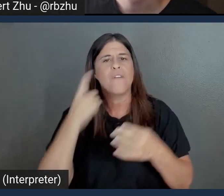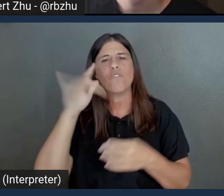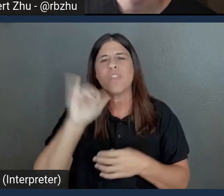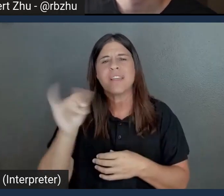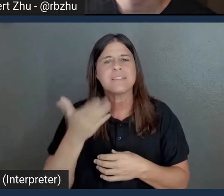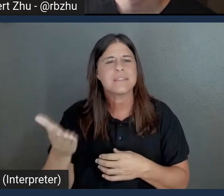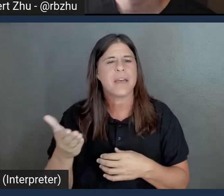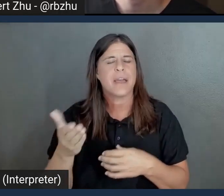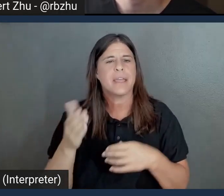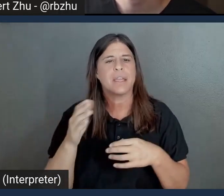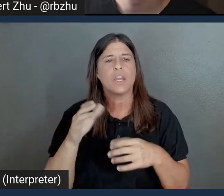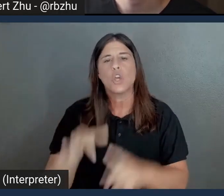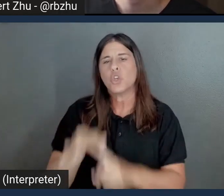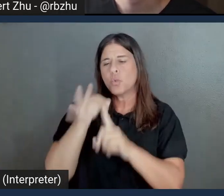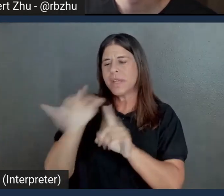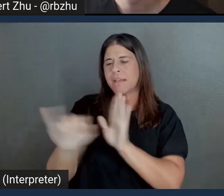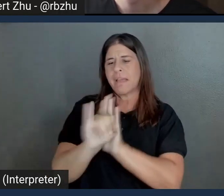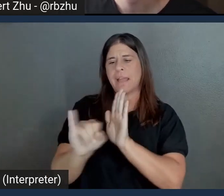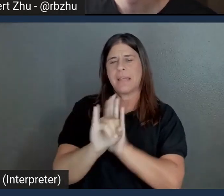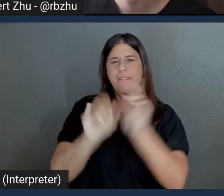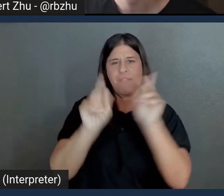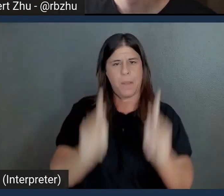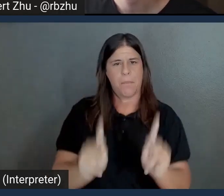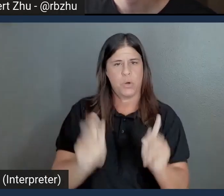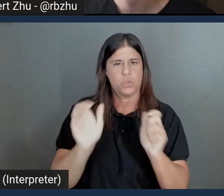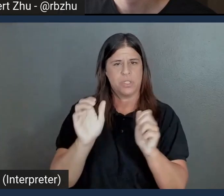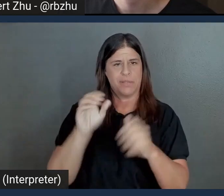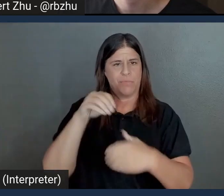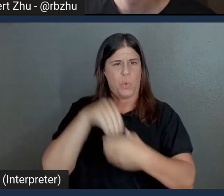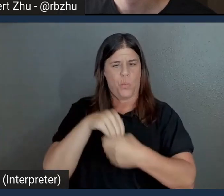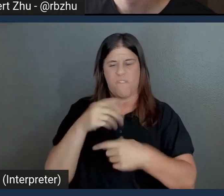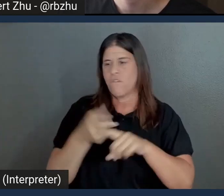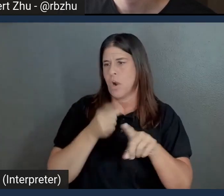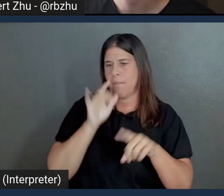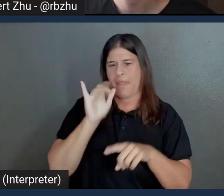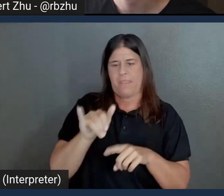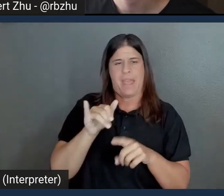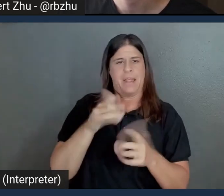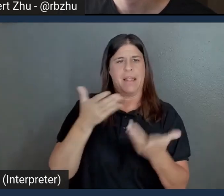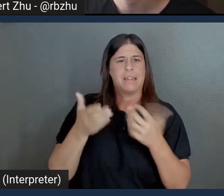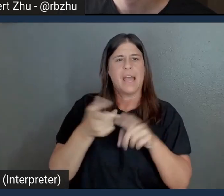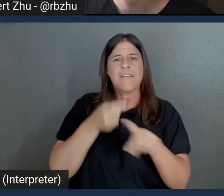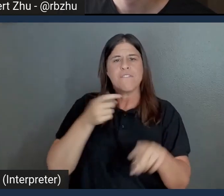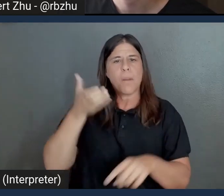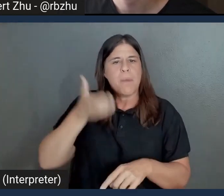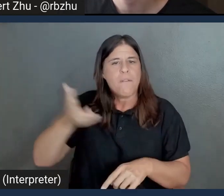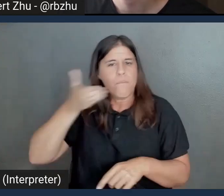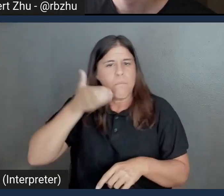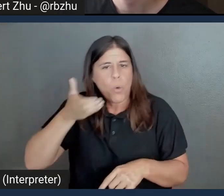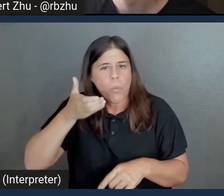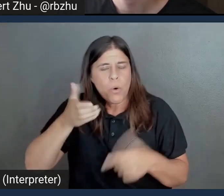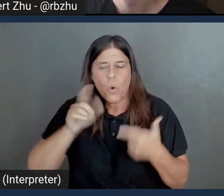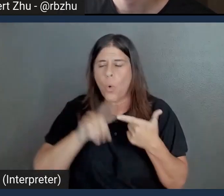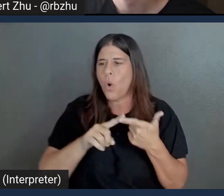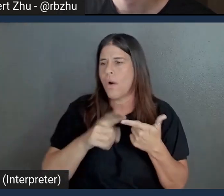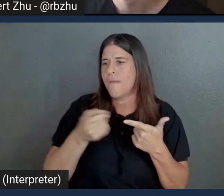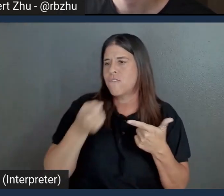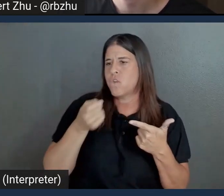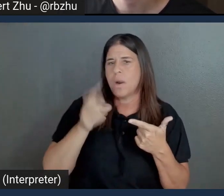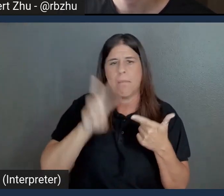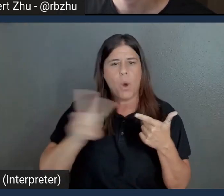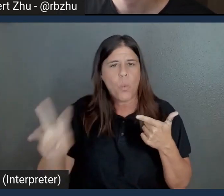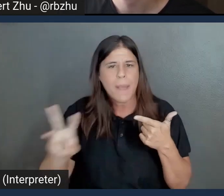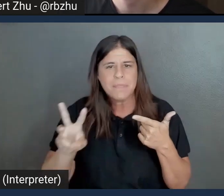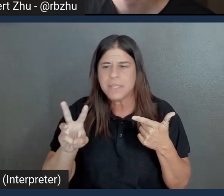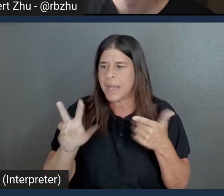being able to uniquely identify a person within from that comes in from a mobile device or comes in from a website, in order to be